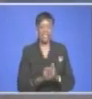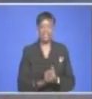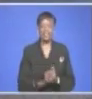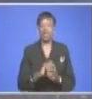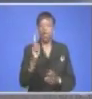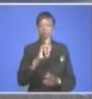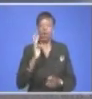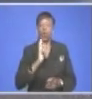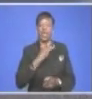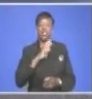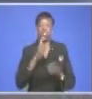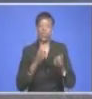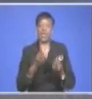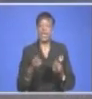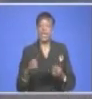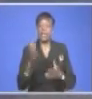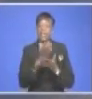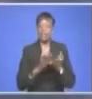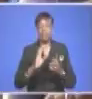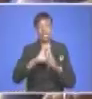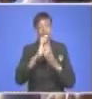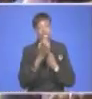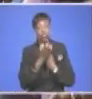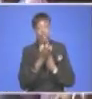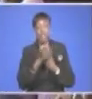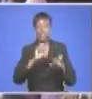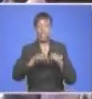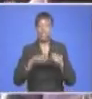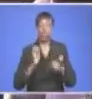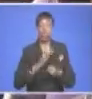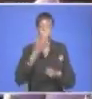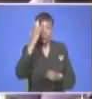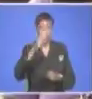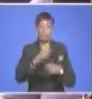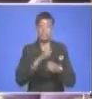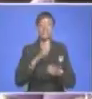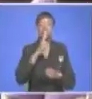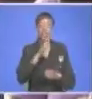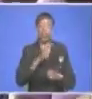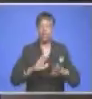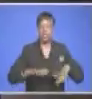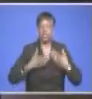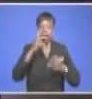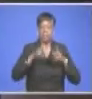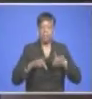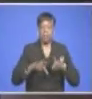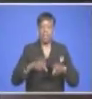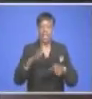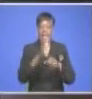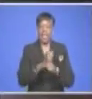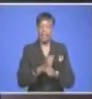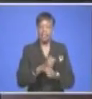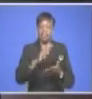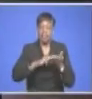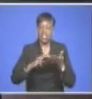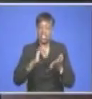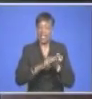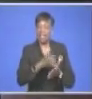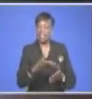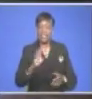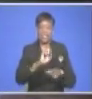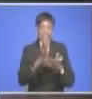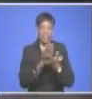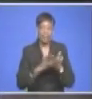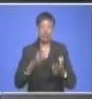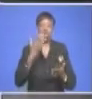doing something culturally so that we will ensure that our young people get the message that there is some good in us, in this country.